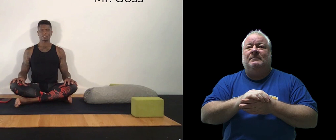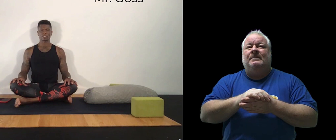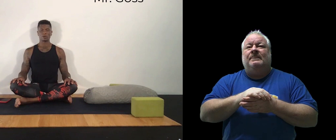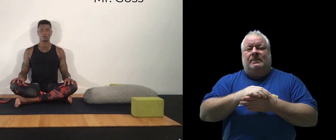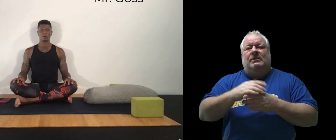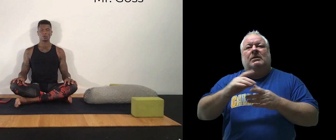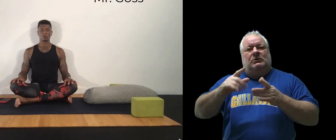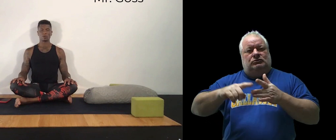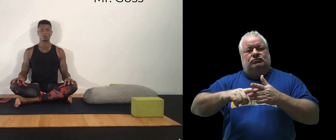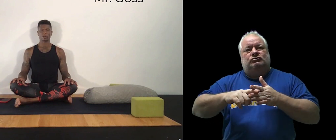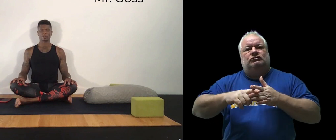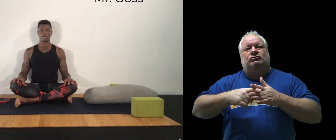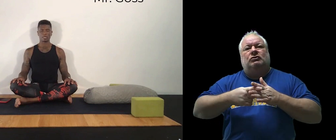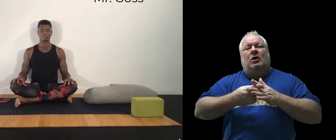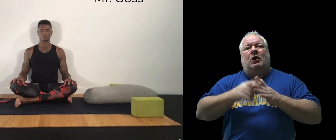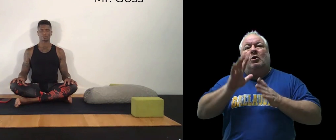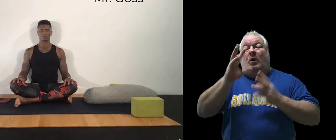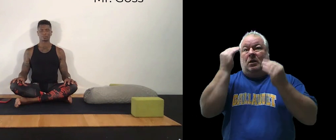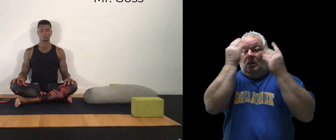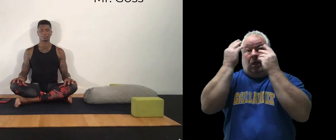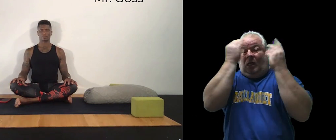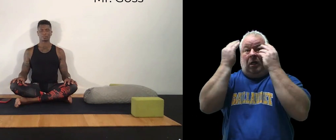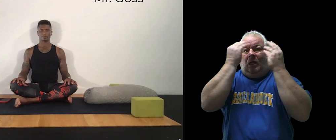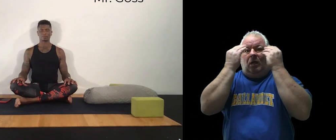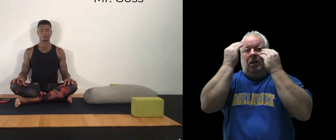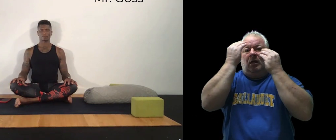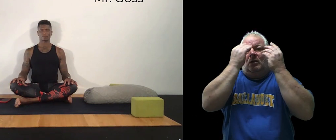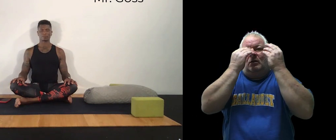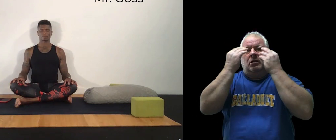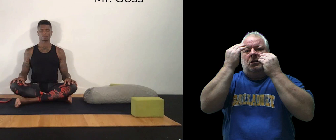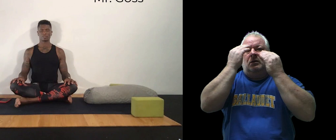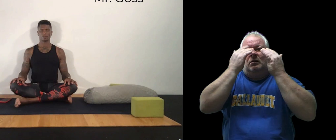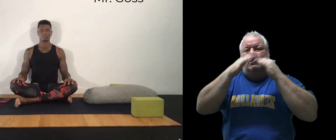And just begin to slow your thoughts.